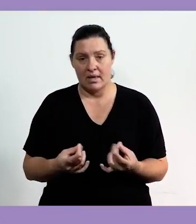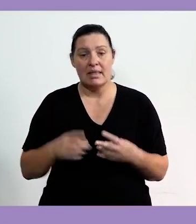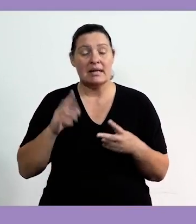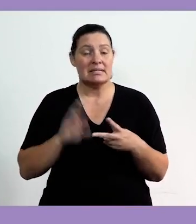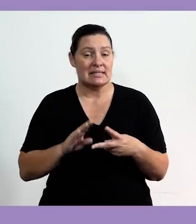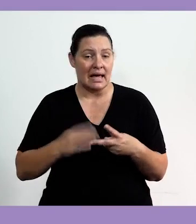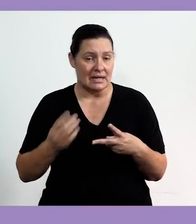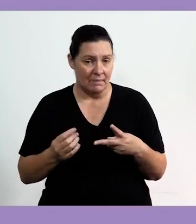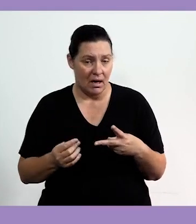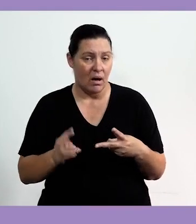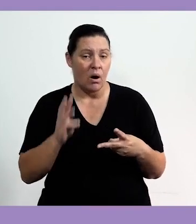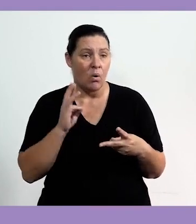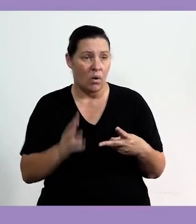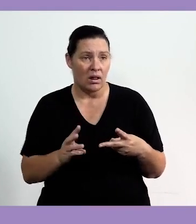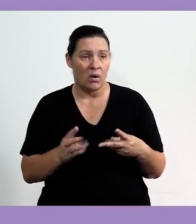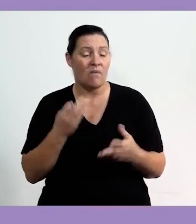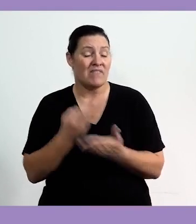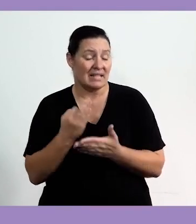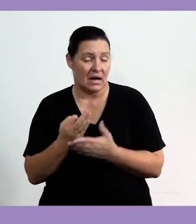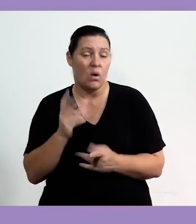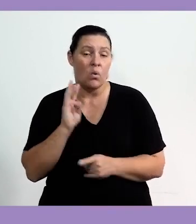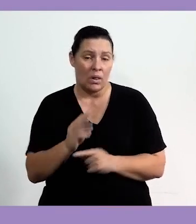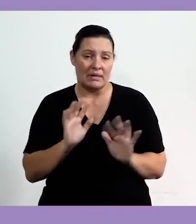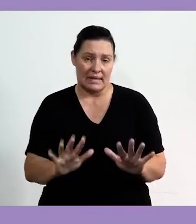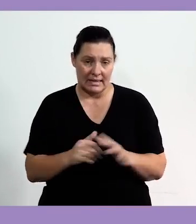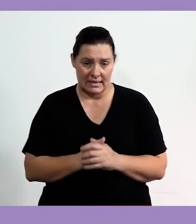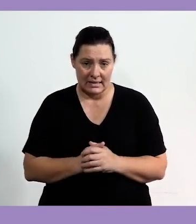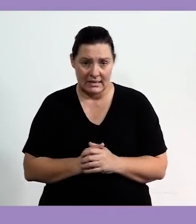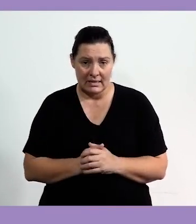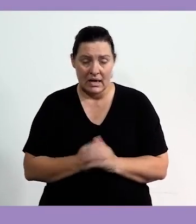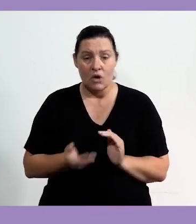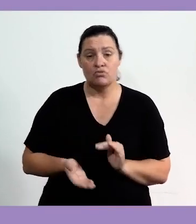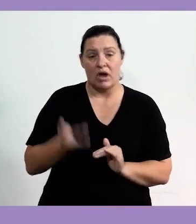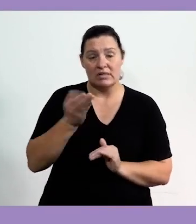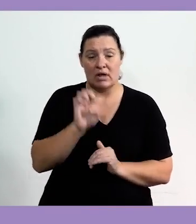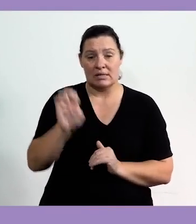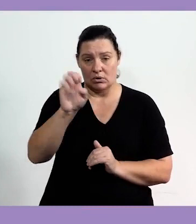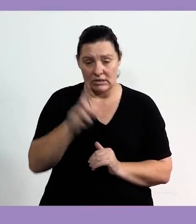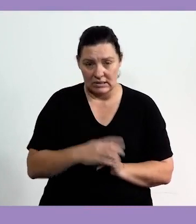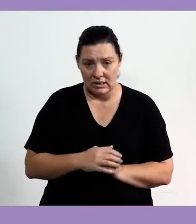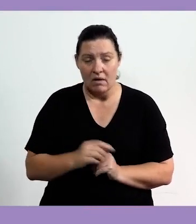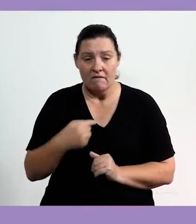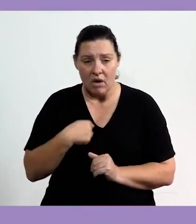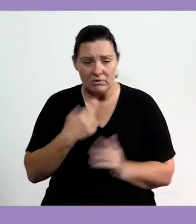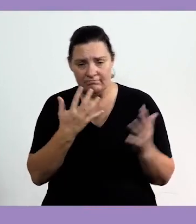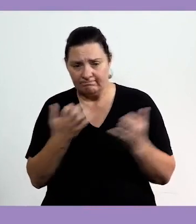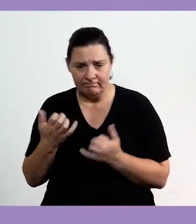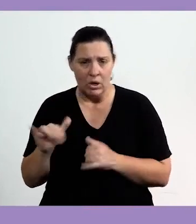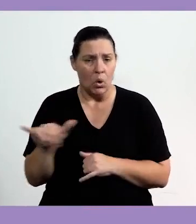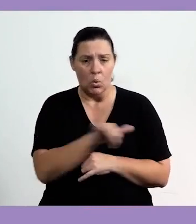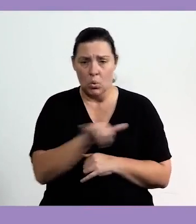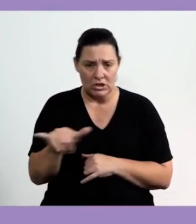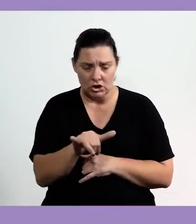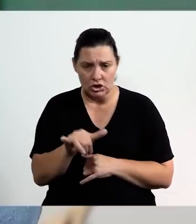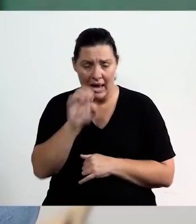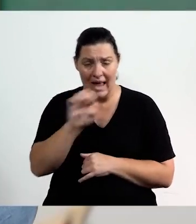two numbers, and the second number will be, or the second factor will be a 10 raised to an exponent. For us